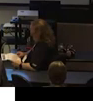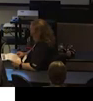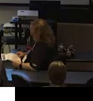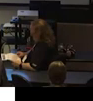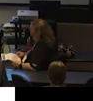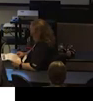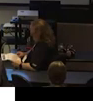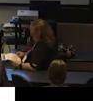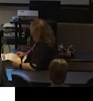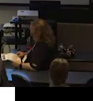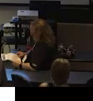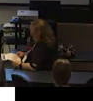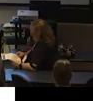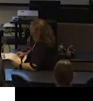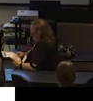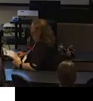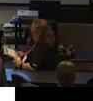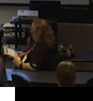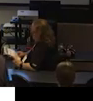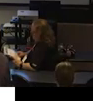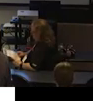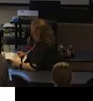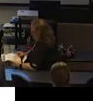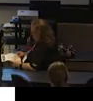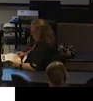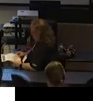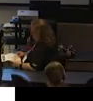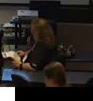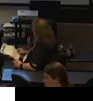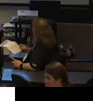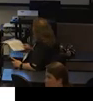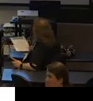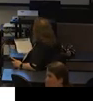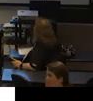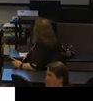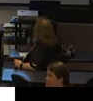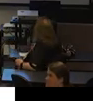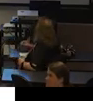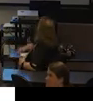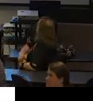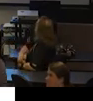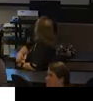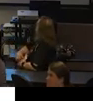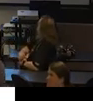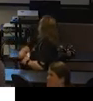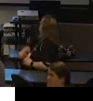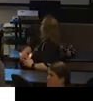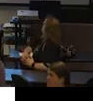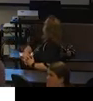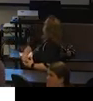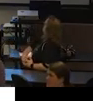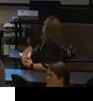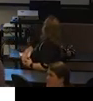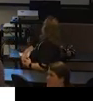statistics, both qualitative and quantitative. So good job. It reminds me of a project we did on an entirely different subject, and